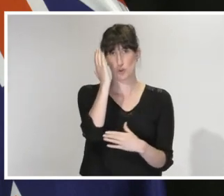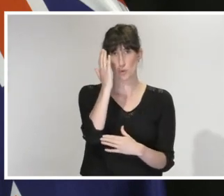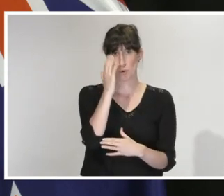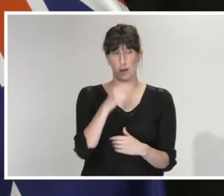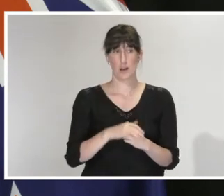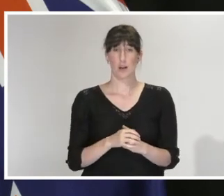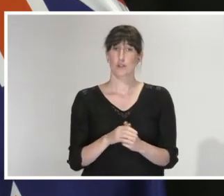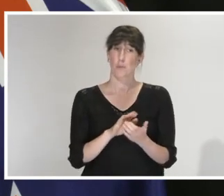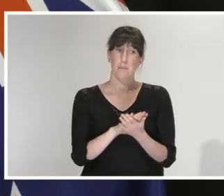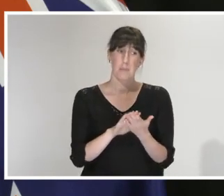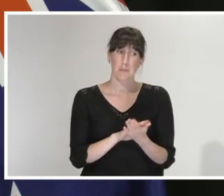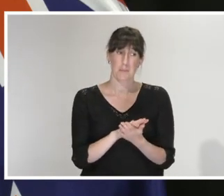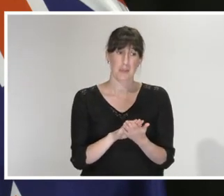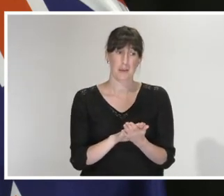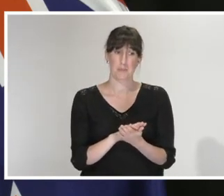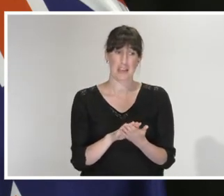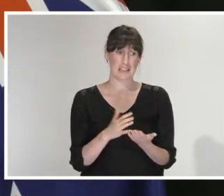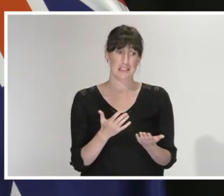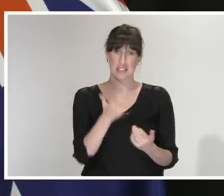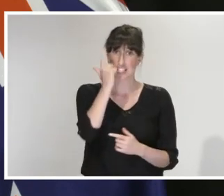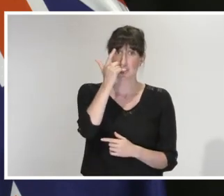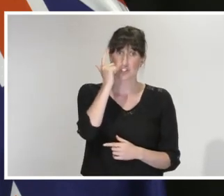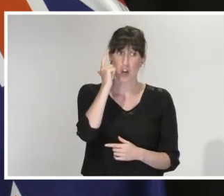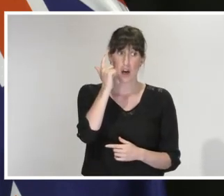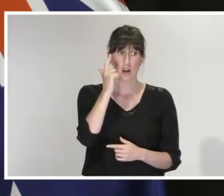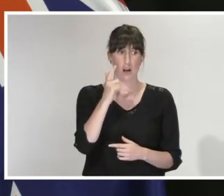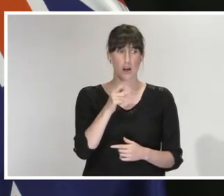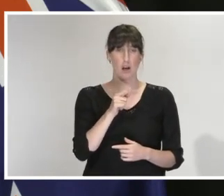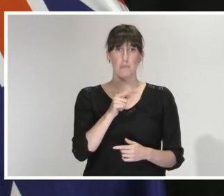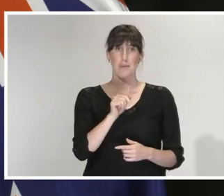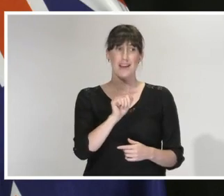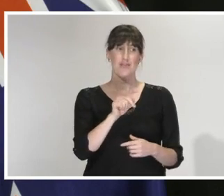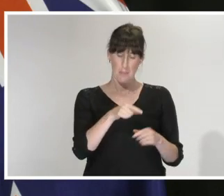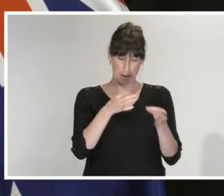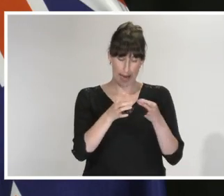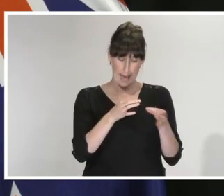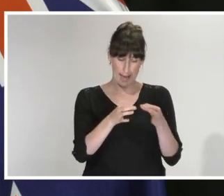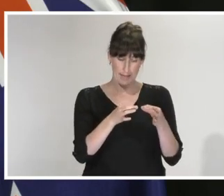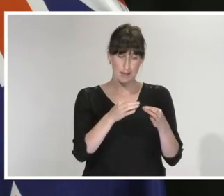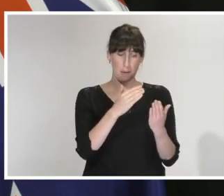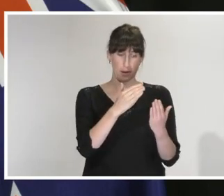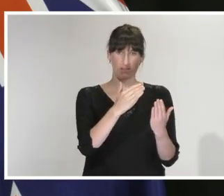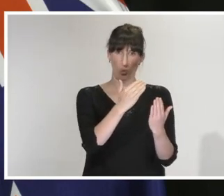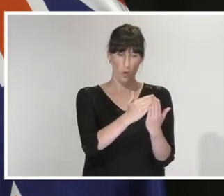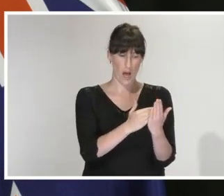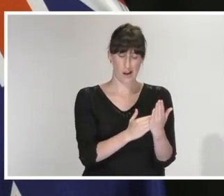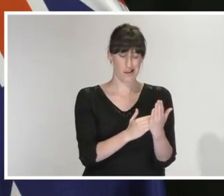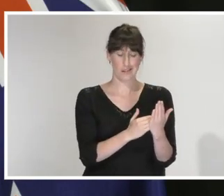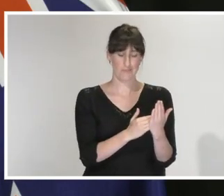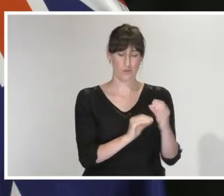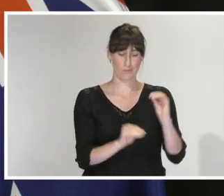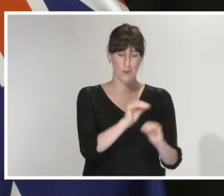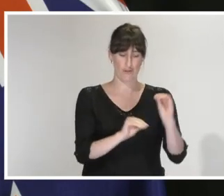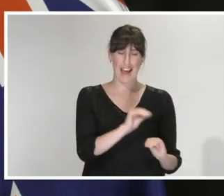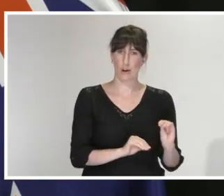And it may mean that teachers might have to slightly reshuffle the order of things that they were doing to line up with the materials